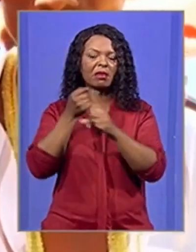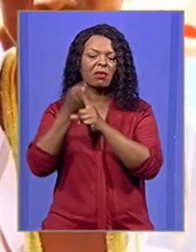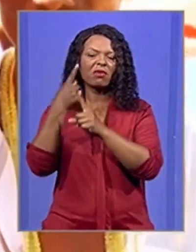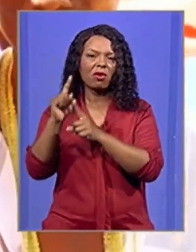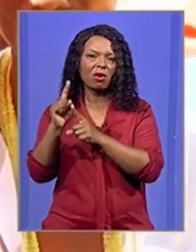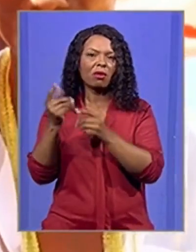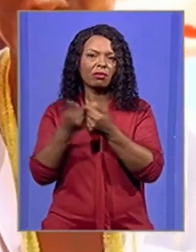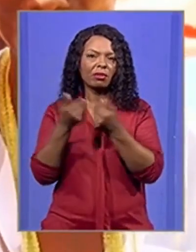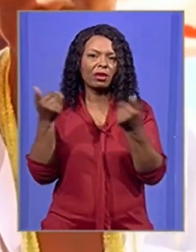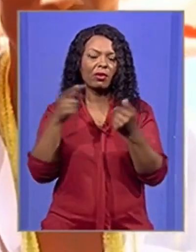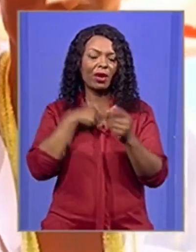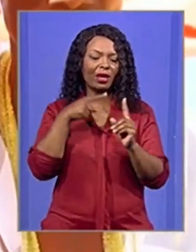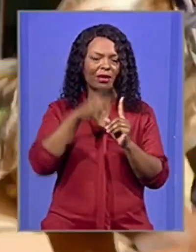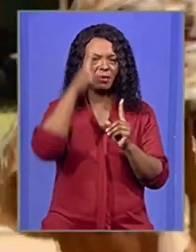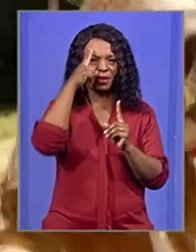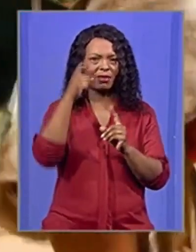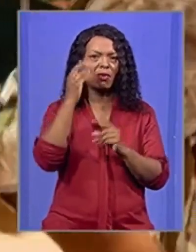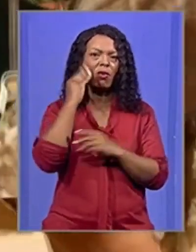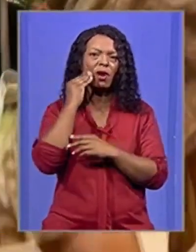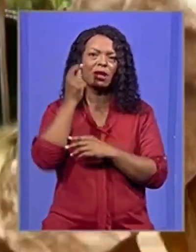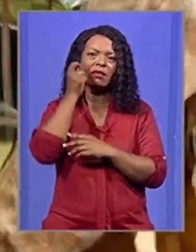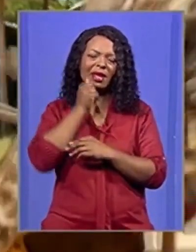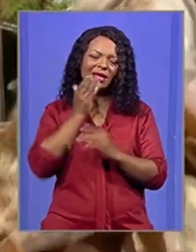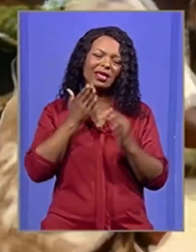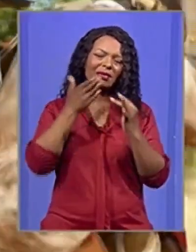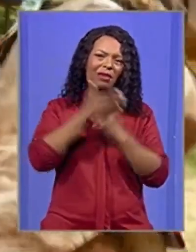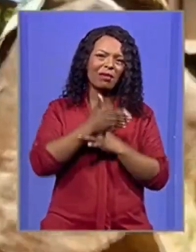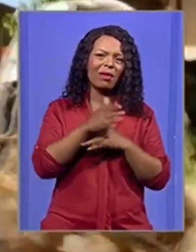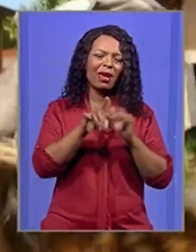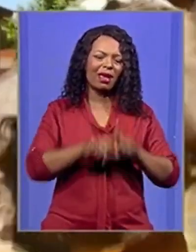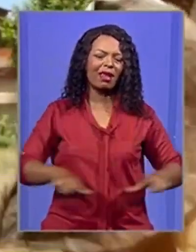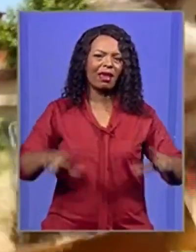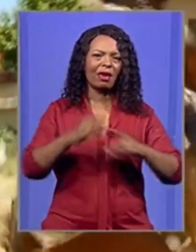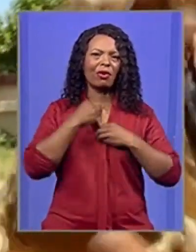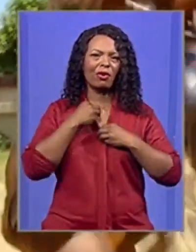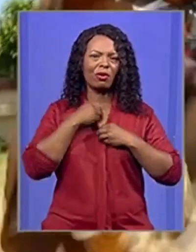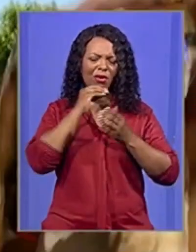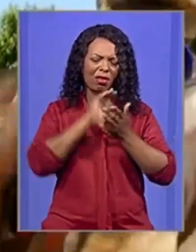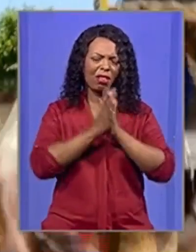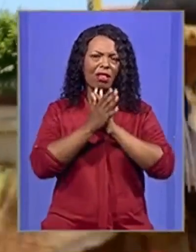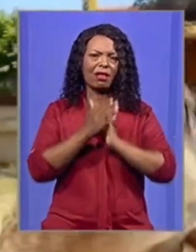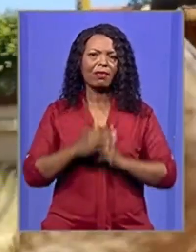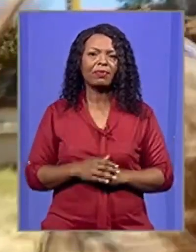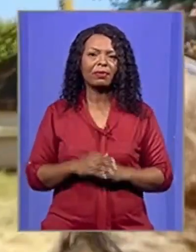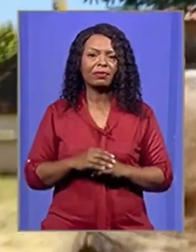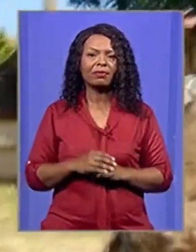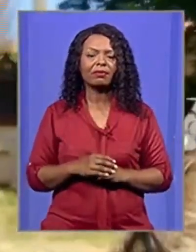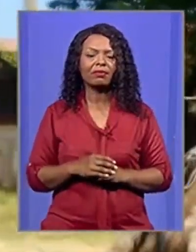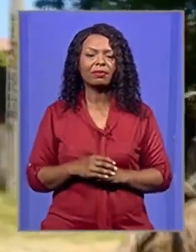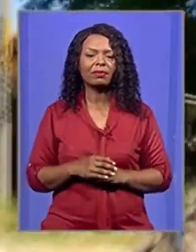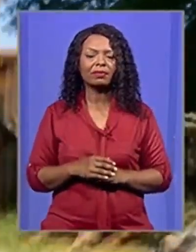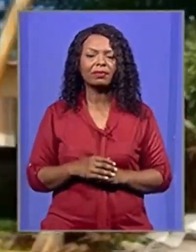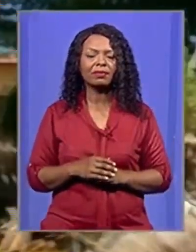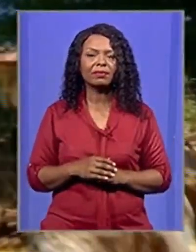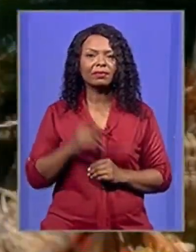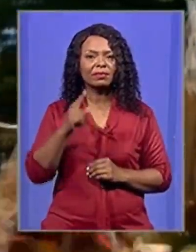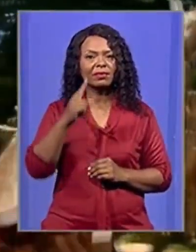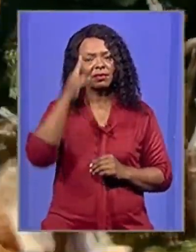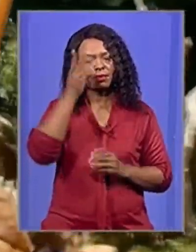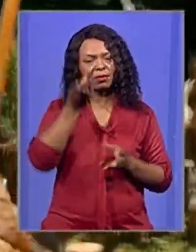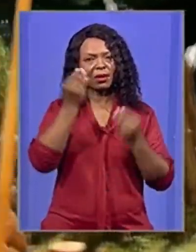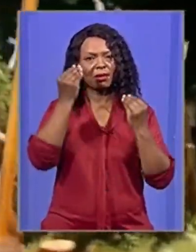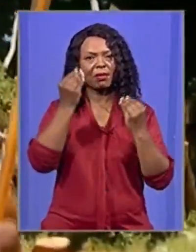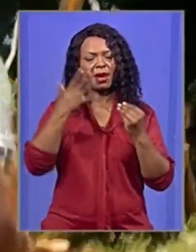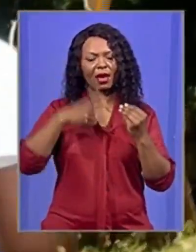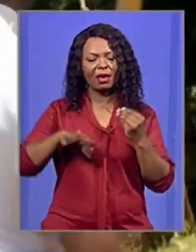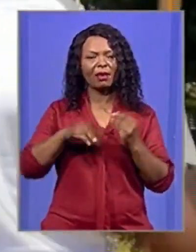intruder in their own lands. Lesolo la go nyakana le mašaledi a Mampuru le sa tšwela pele. Kgauswinyana go kile wa hwetša marapo a bao ba